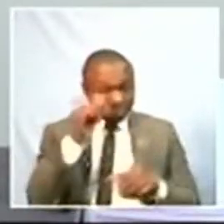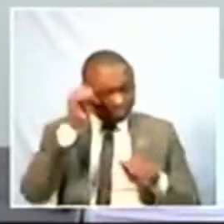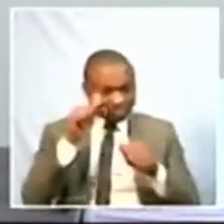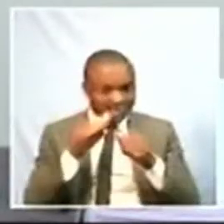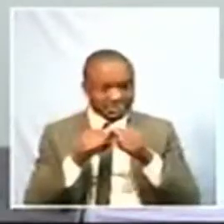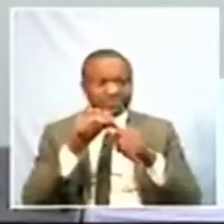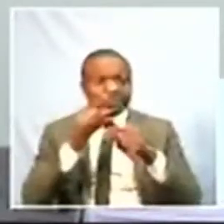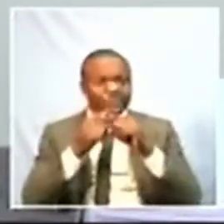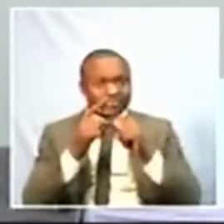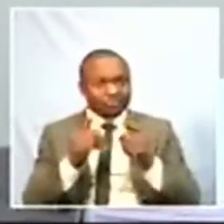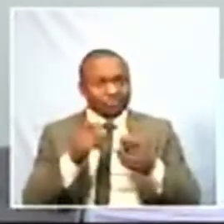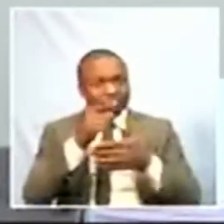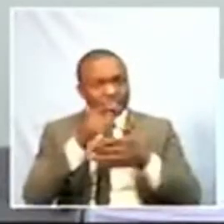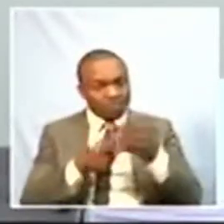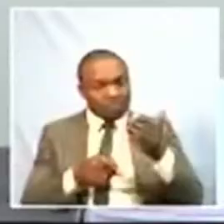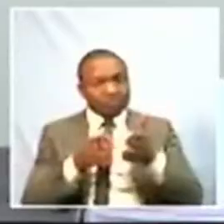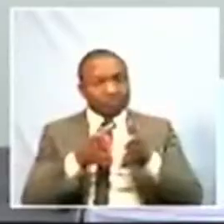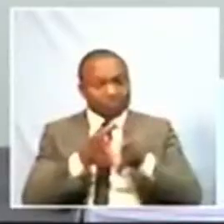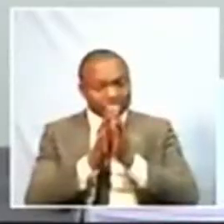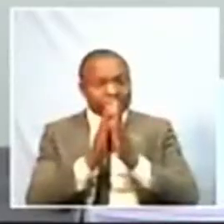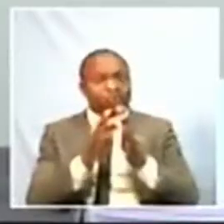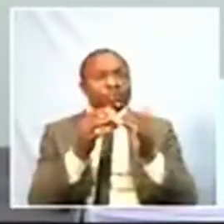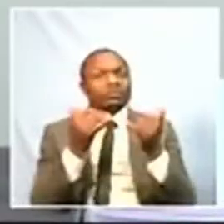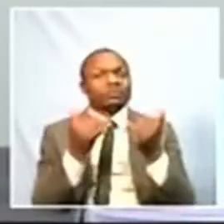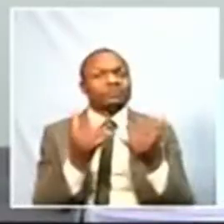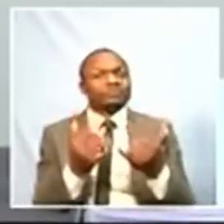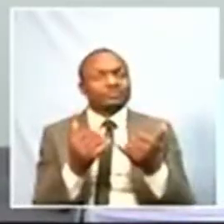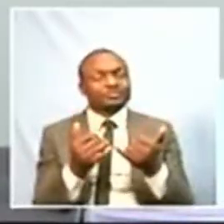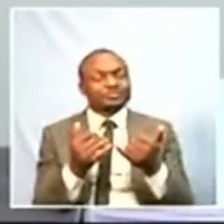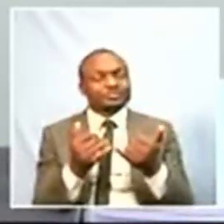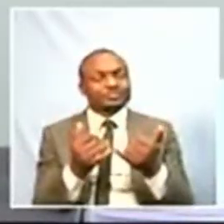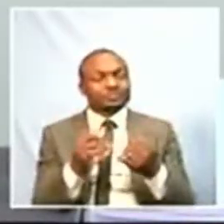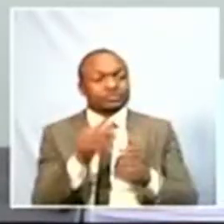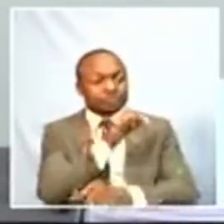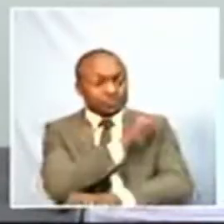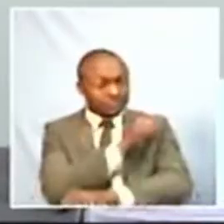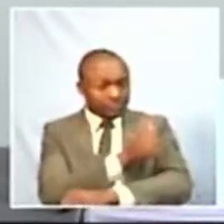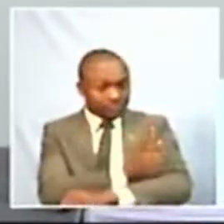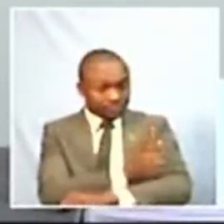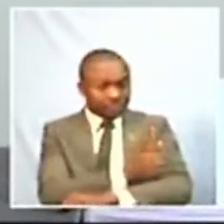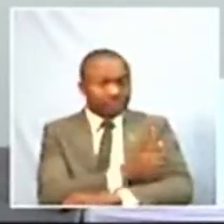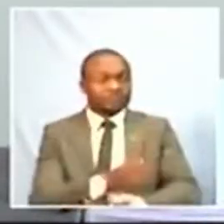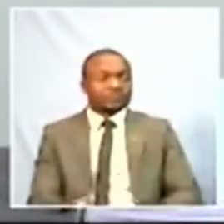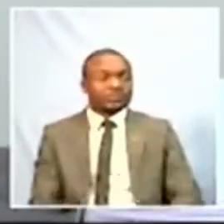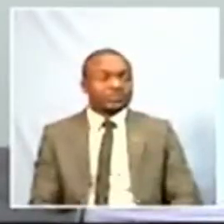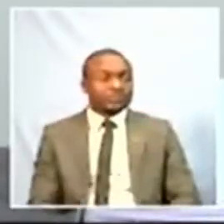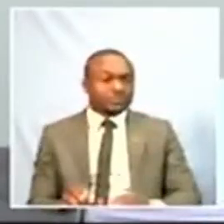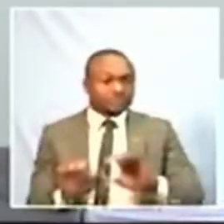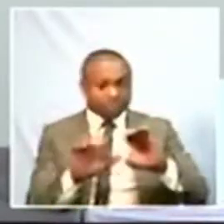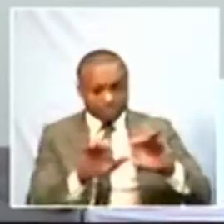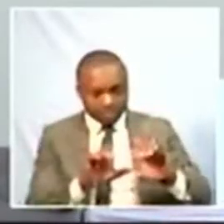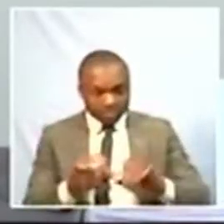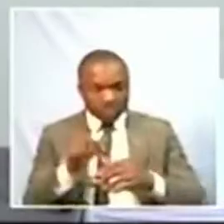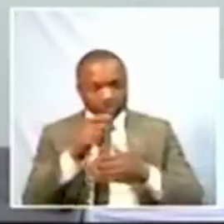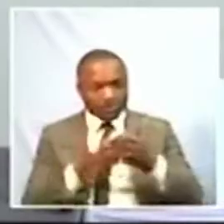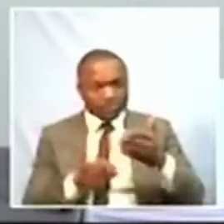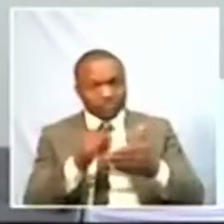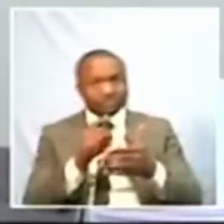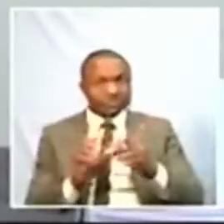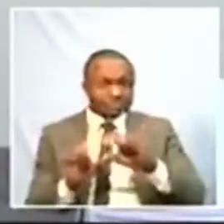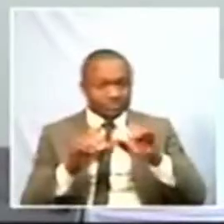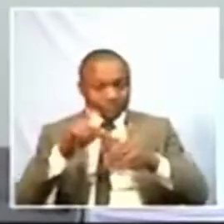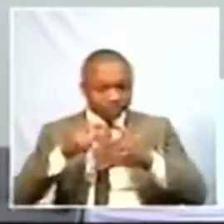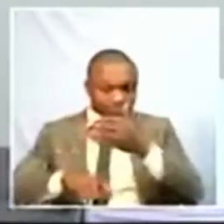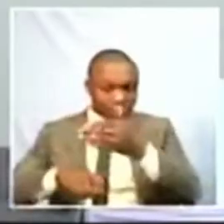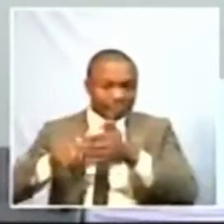what we are asking now is the authority to be doing what you are doing, to be deducting.